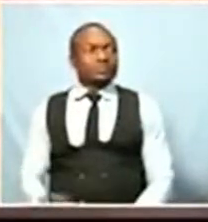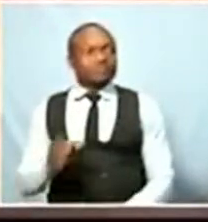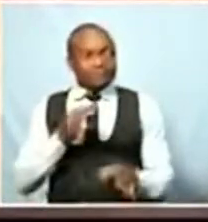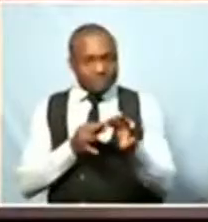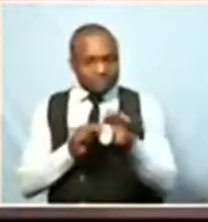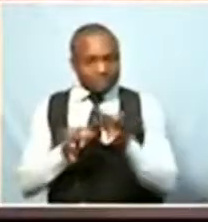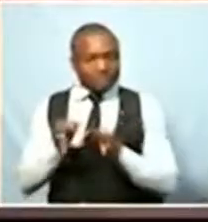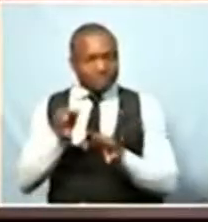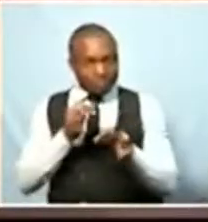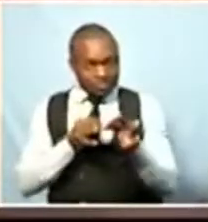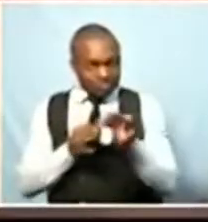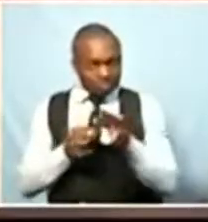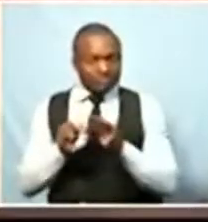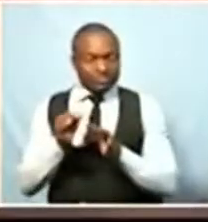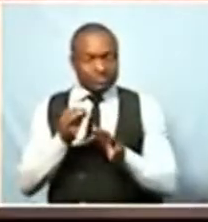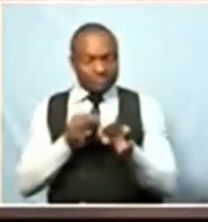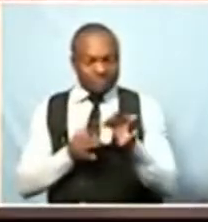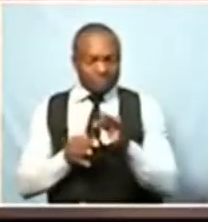clarify